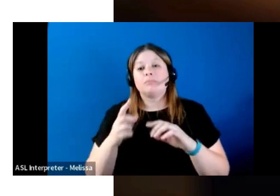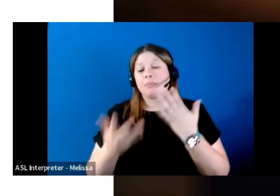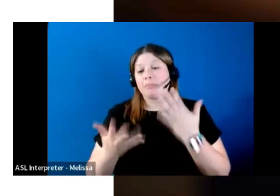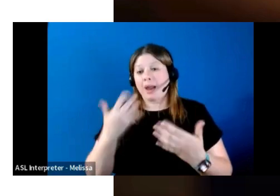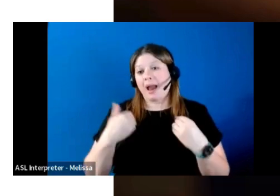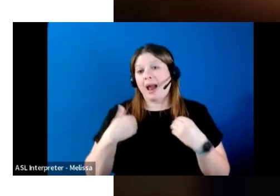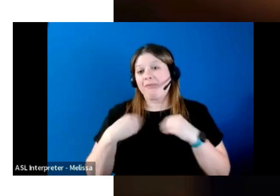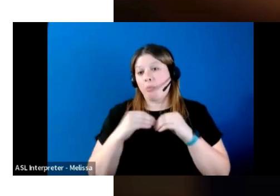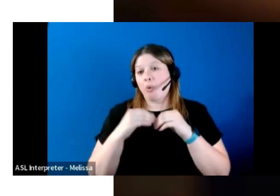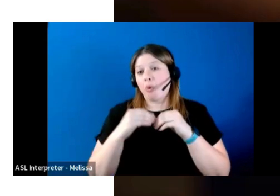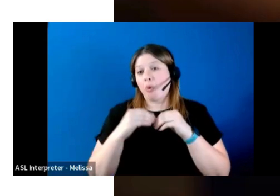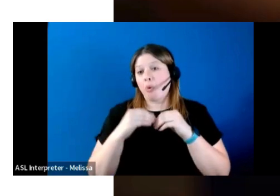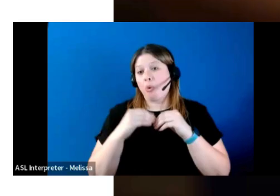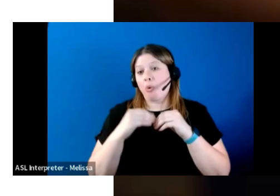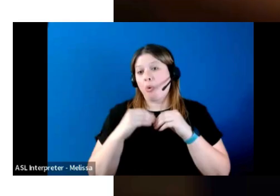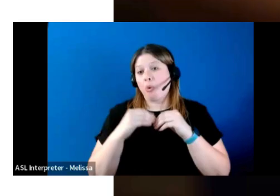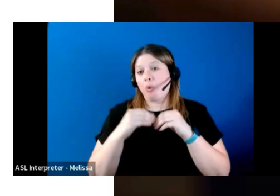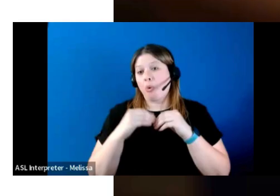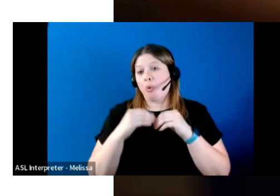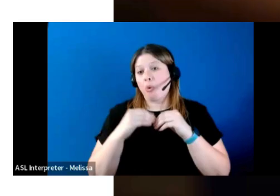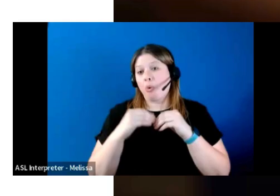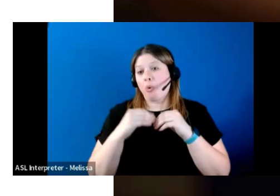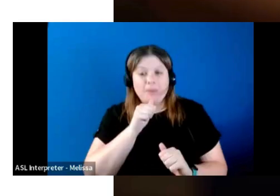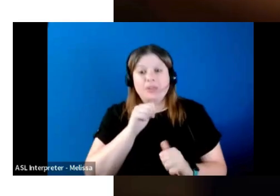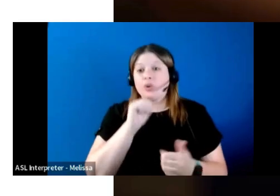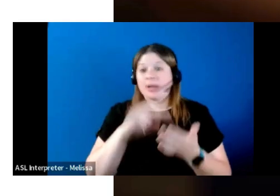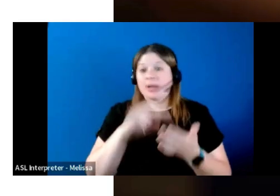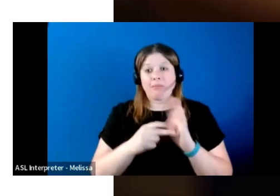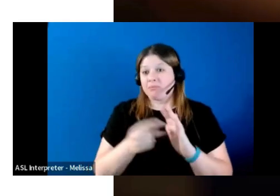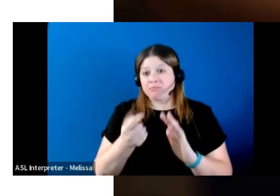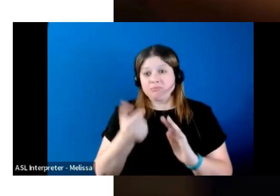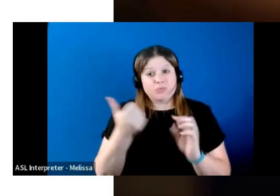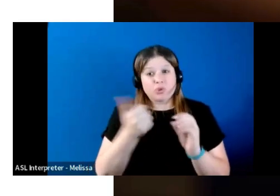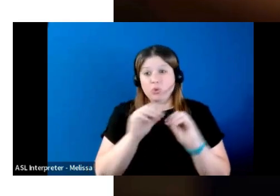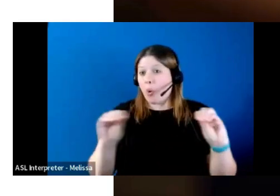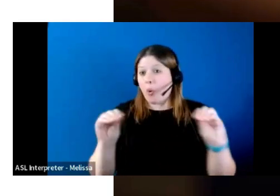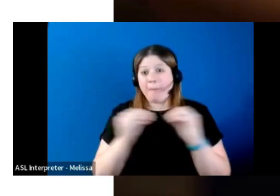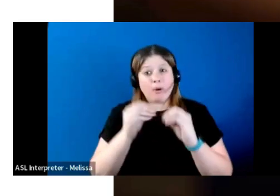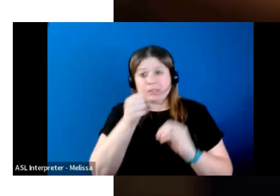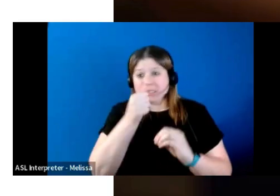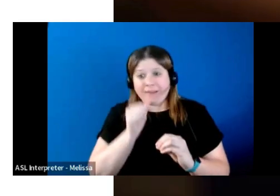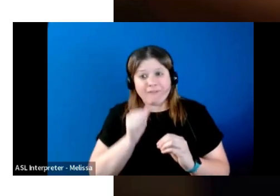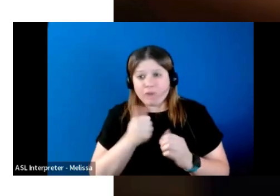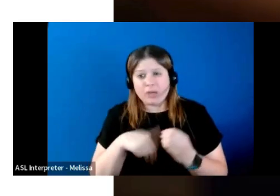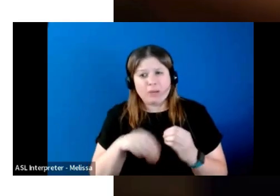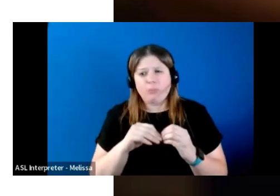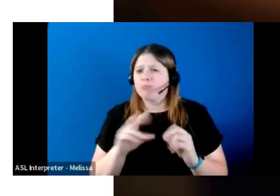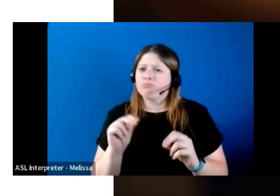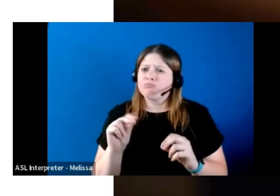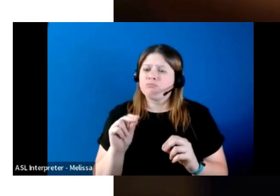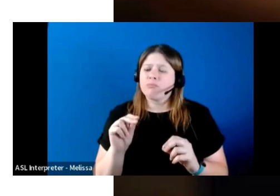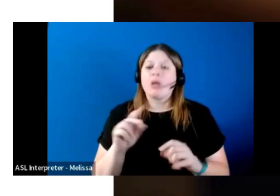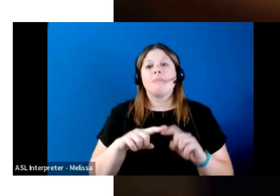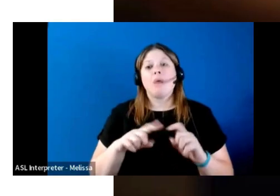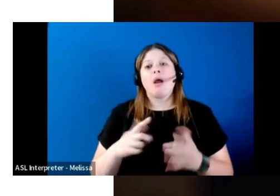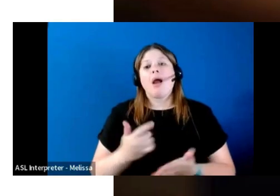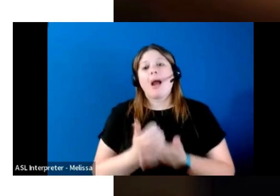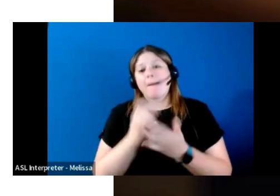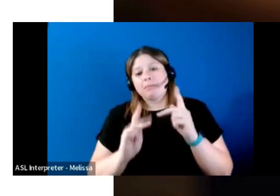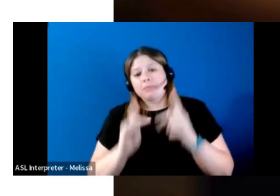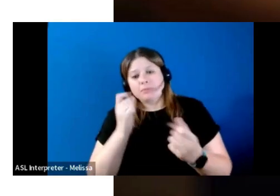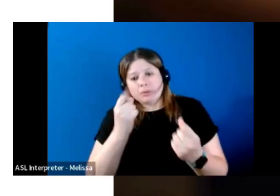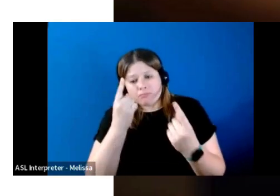mean that body compassion eliminates suffering, but it does suggest that helping people relate to the body with